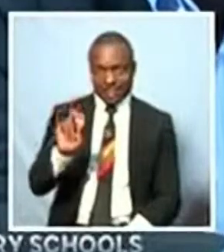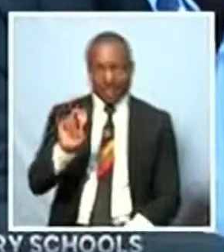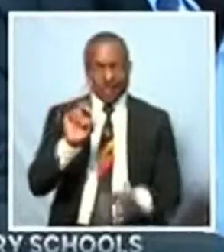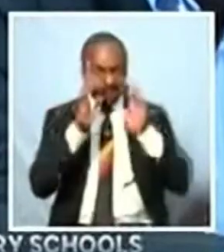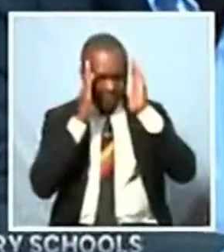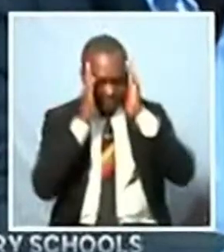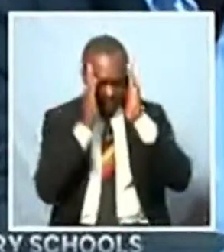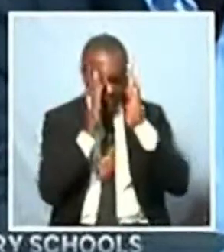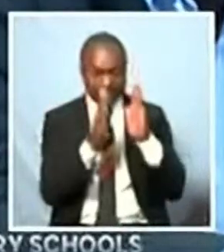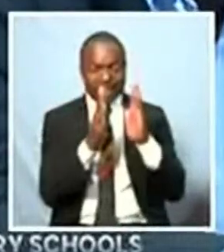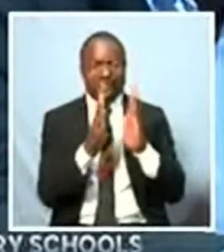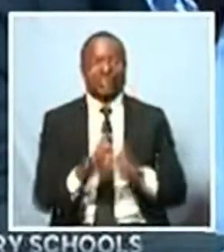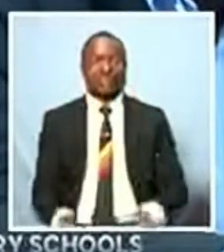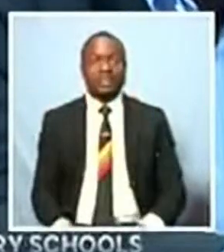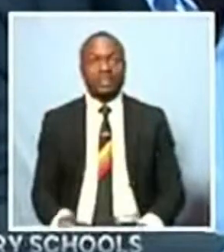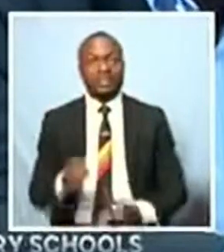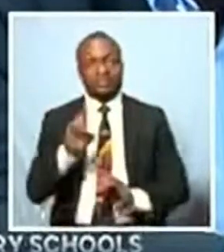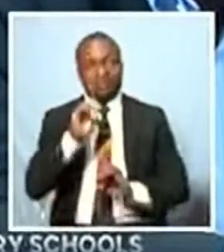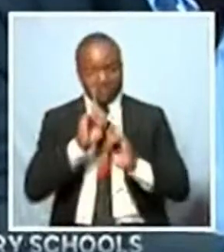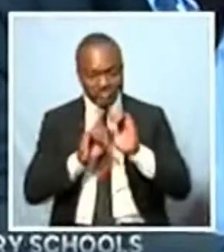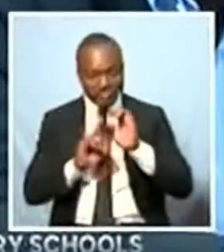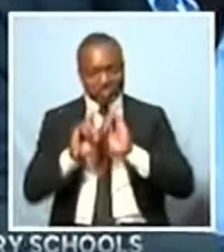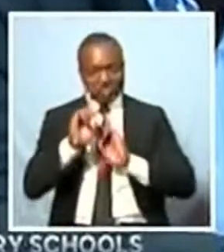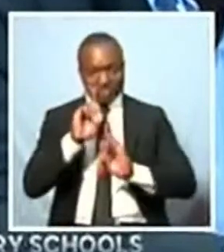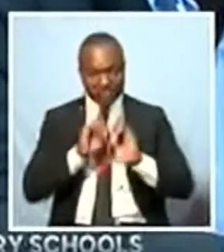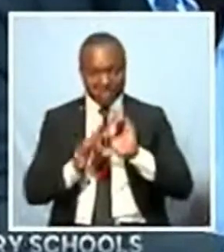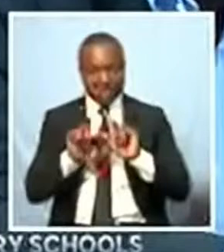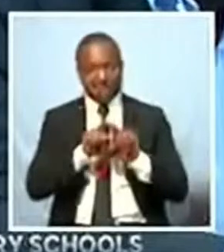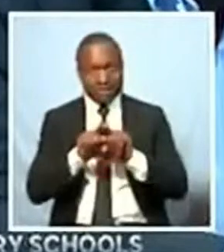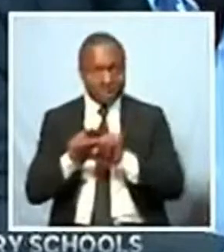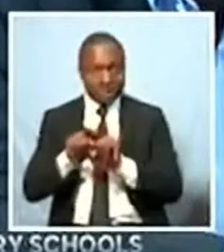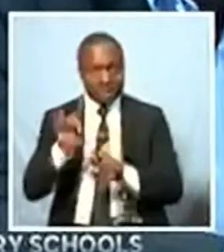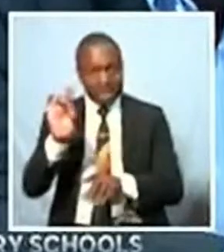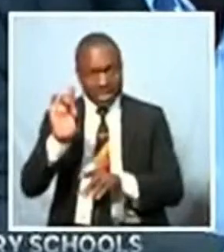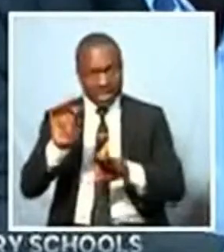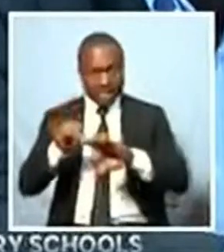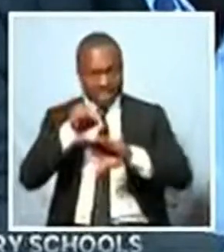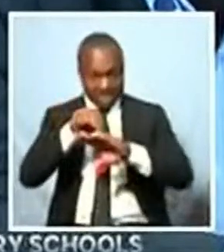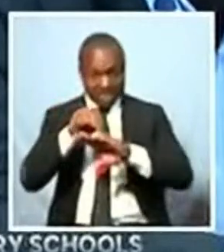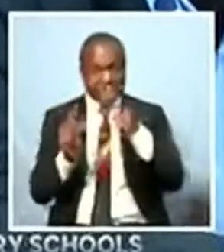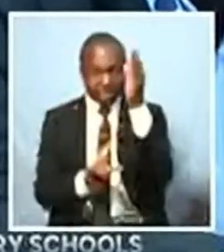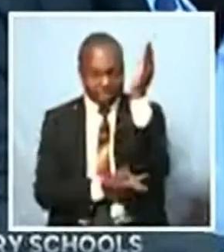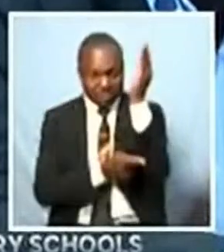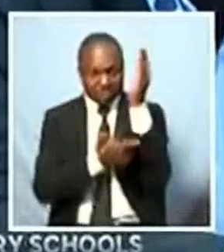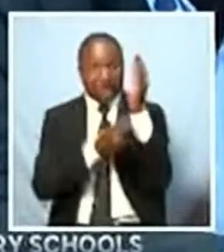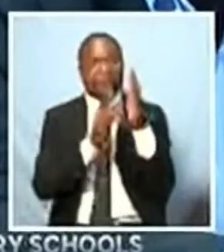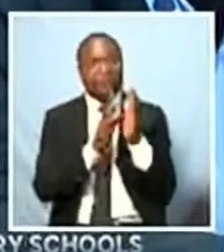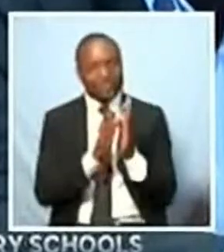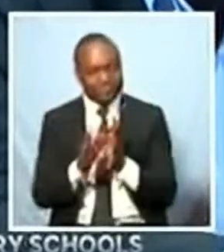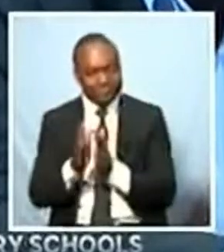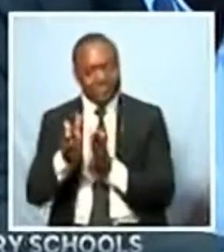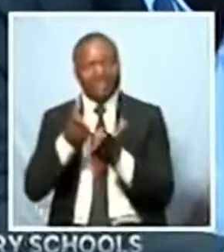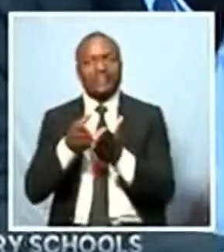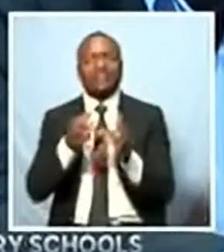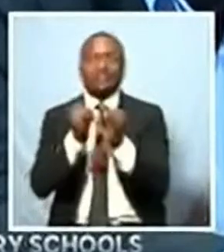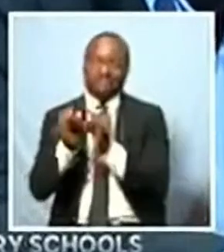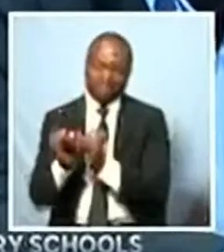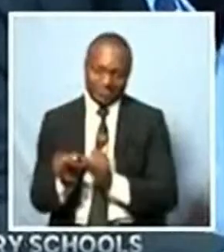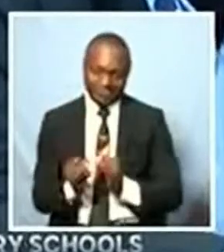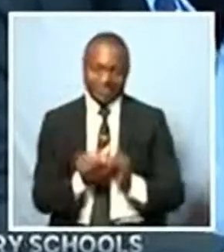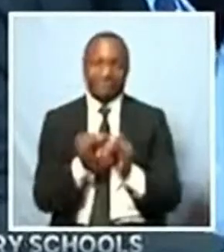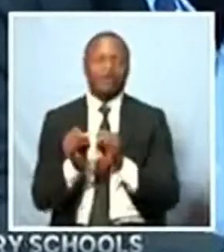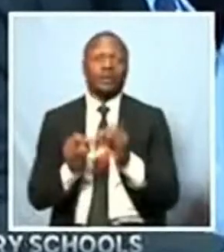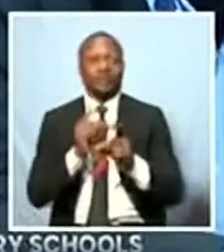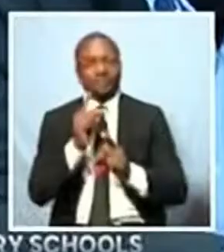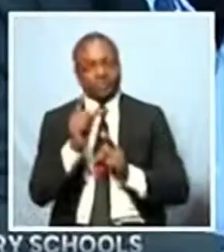focusing our discussion, and also the 80th Nation Development Plan, because this is an implementation process. And